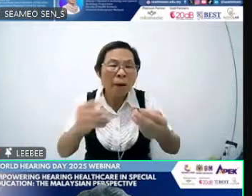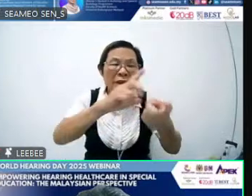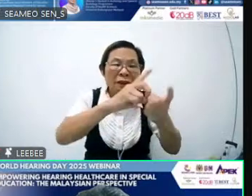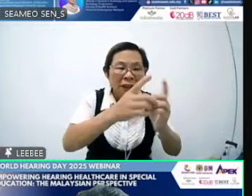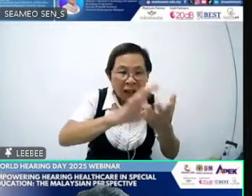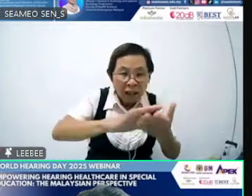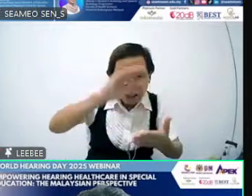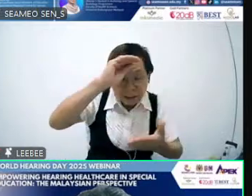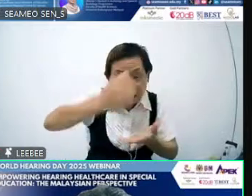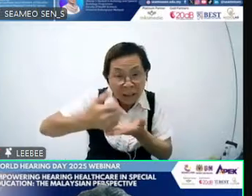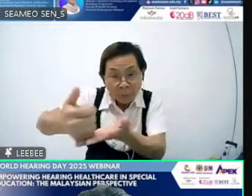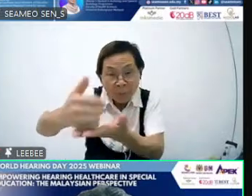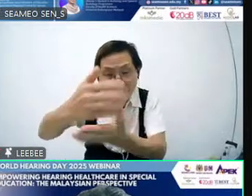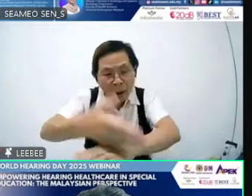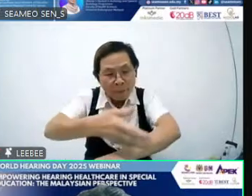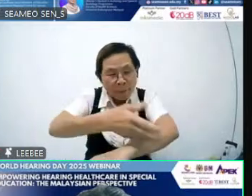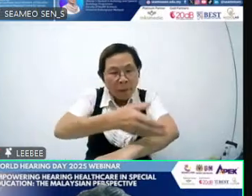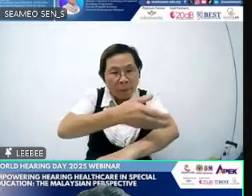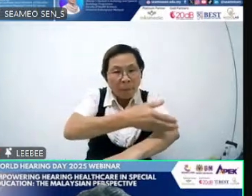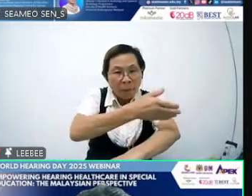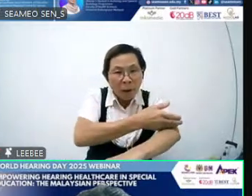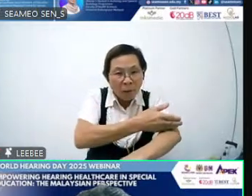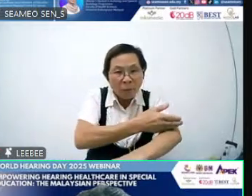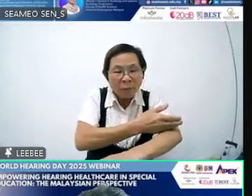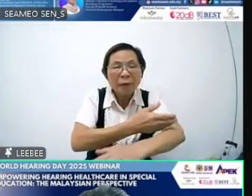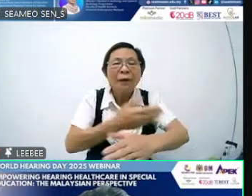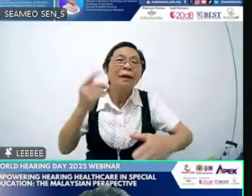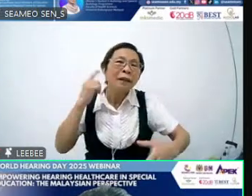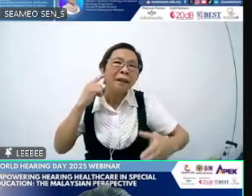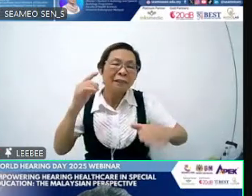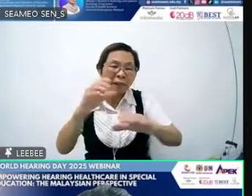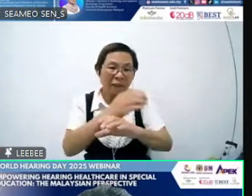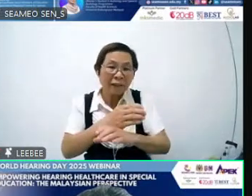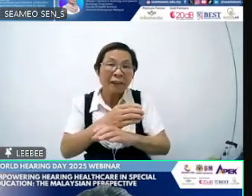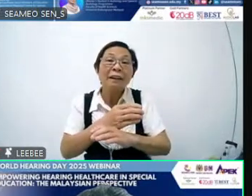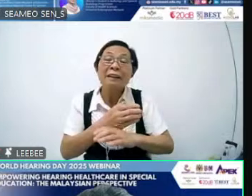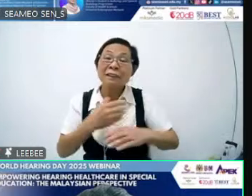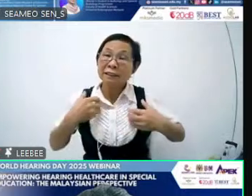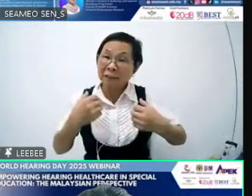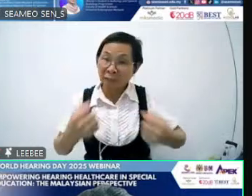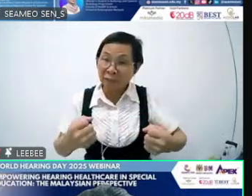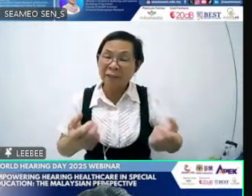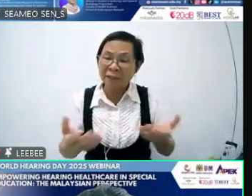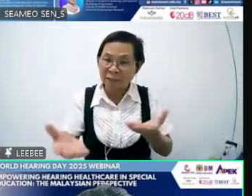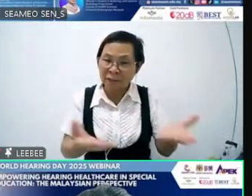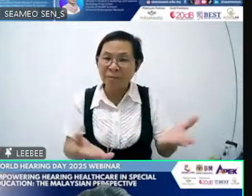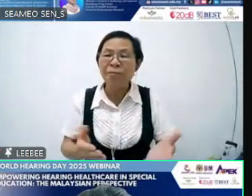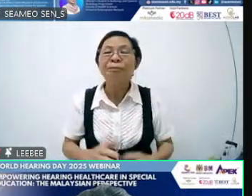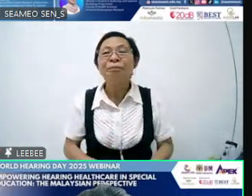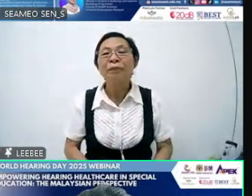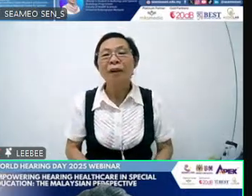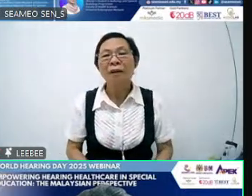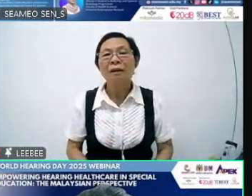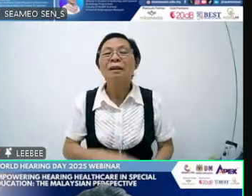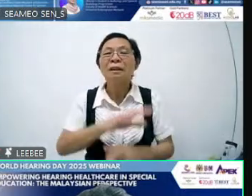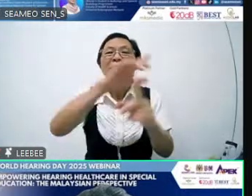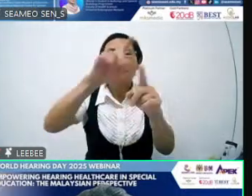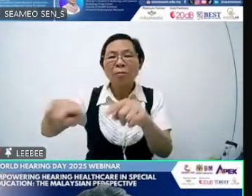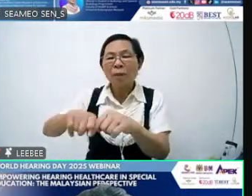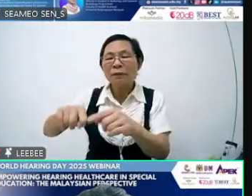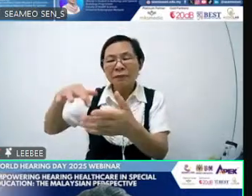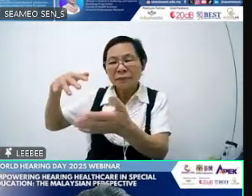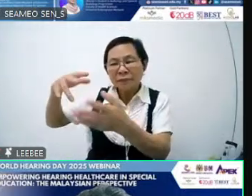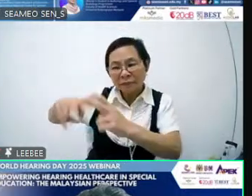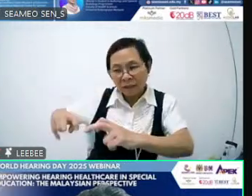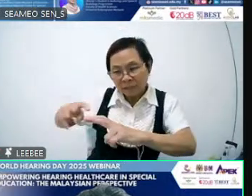intervention, and improving access to hearing care services. She has led multiple studies, including the development and